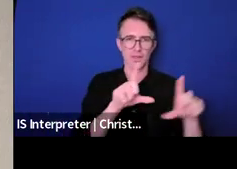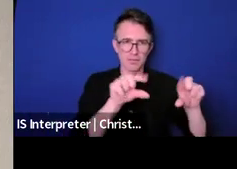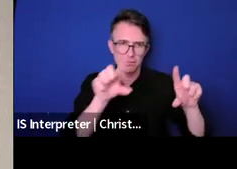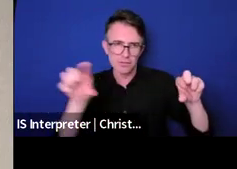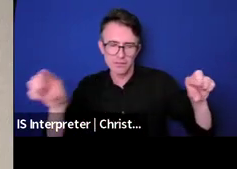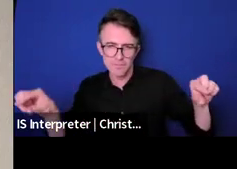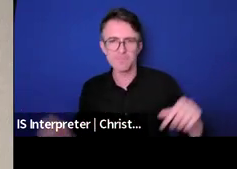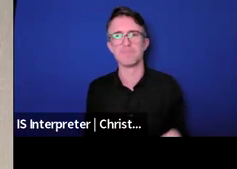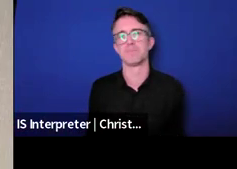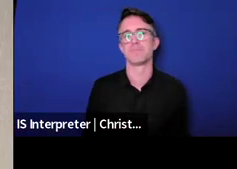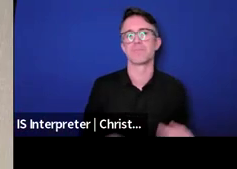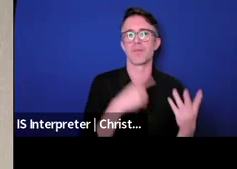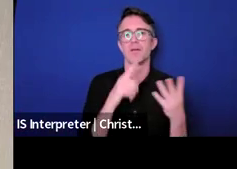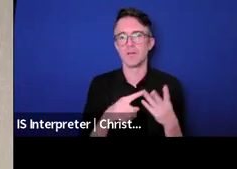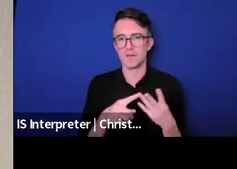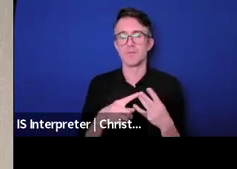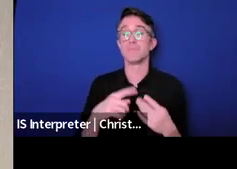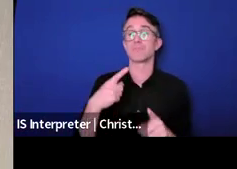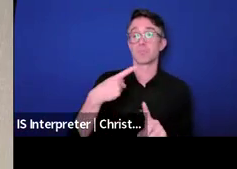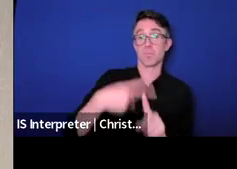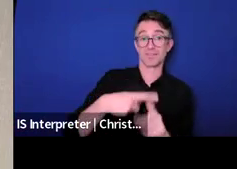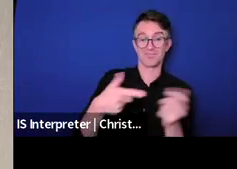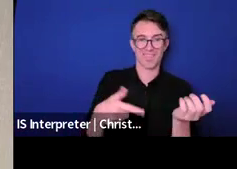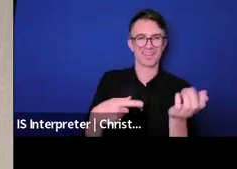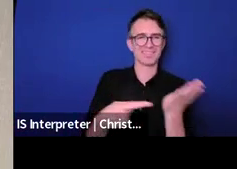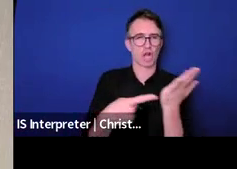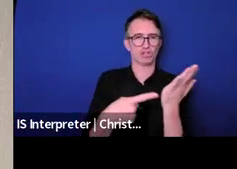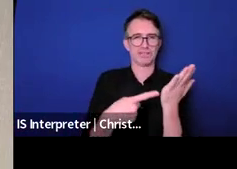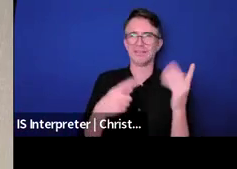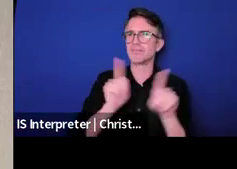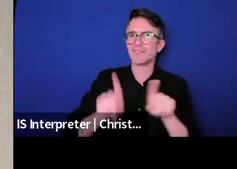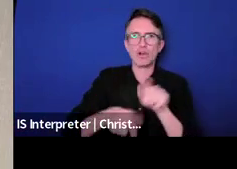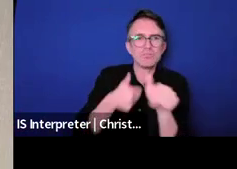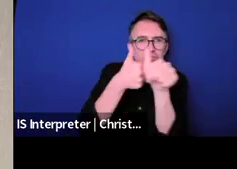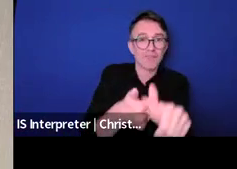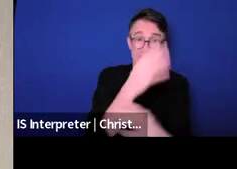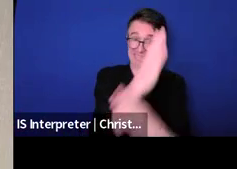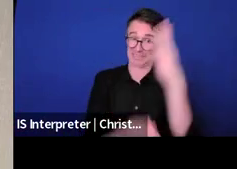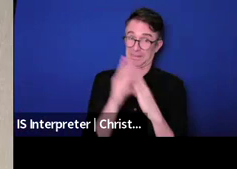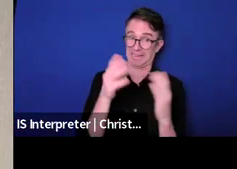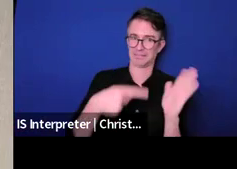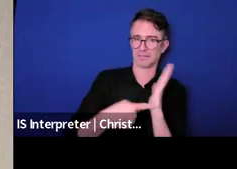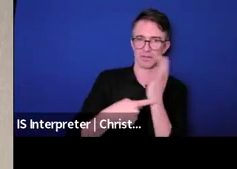list together with the government and other UN agencies, but this is a work in progress.